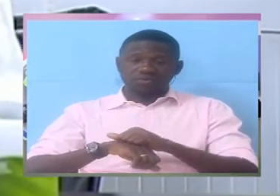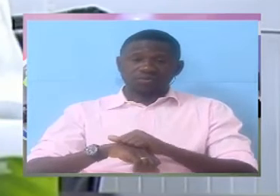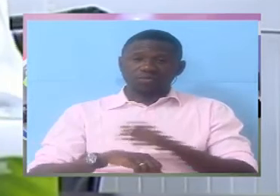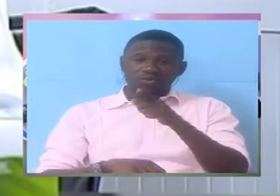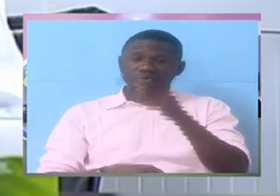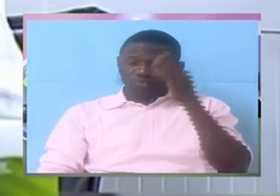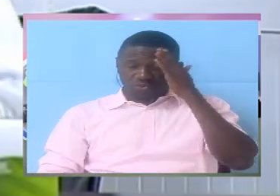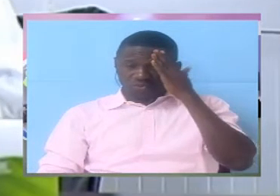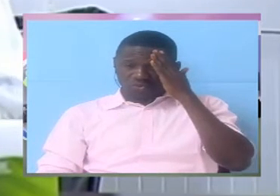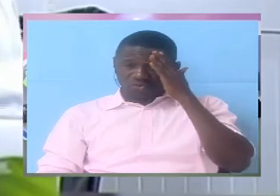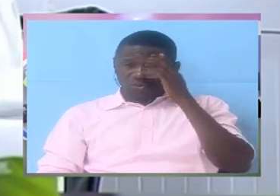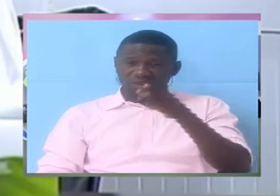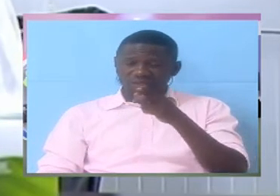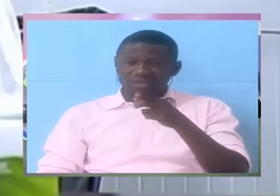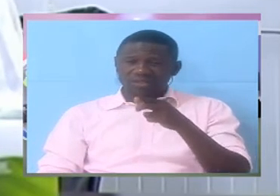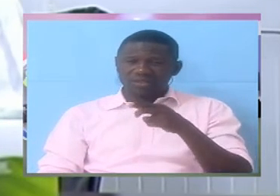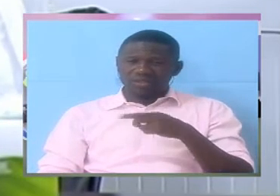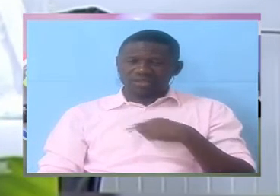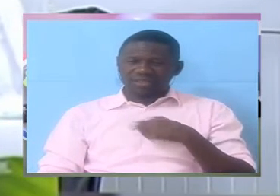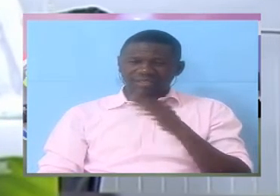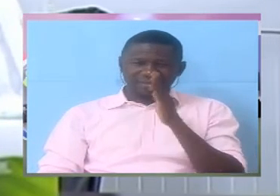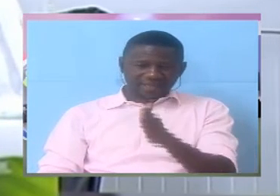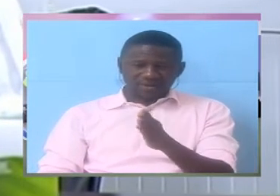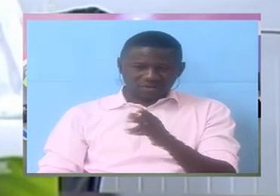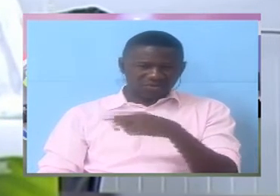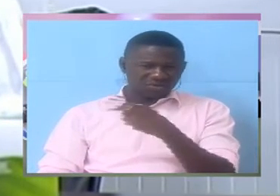The credibility of these two people.